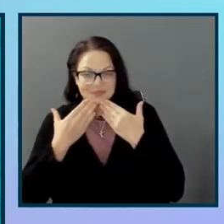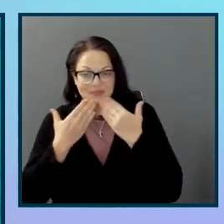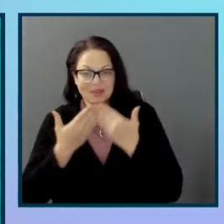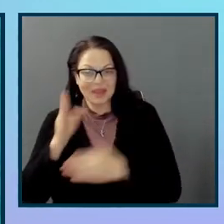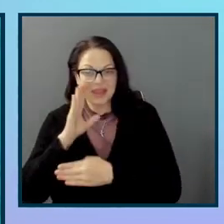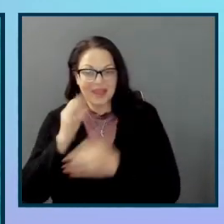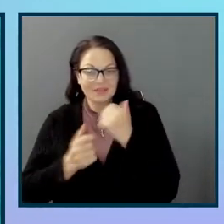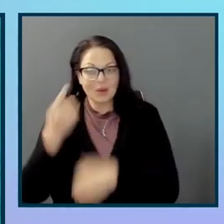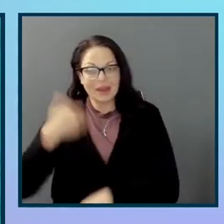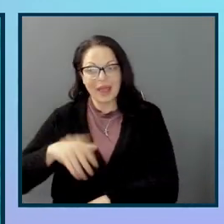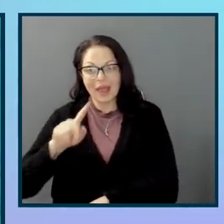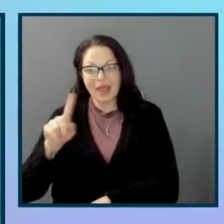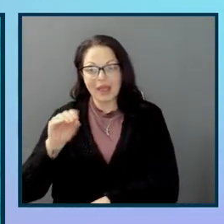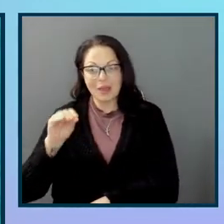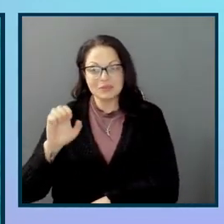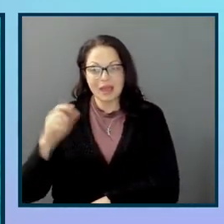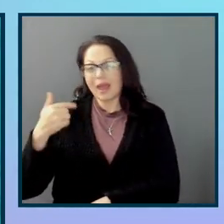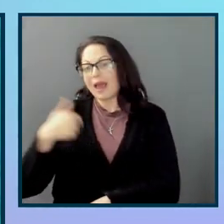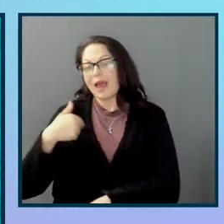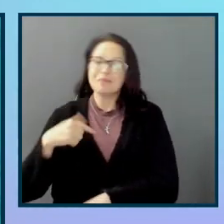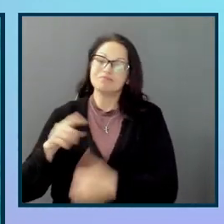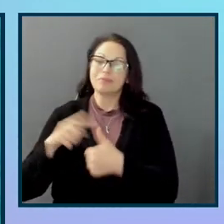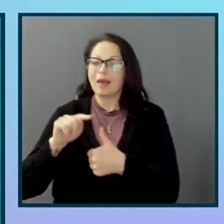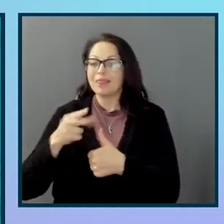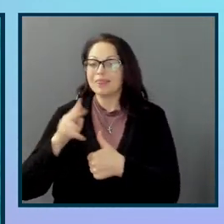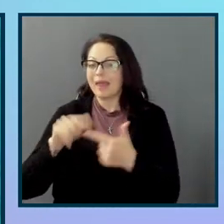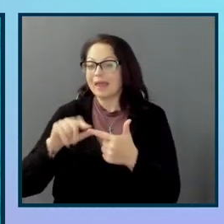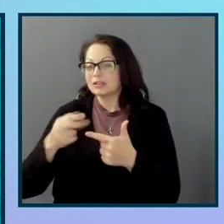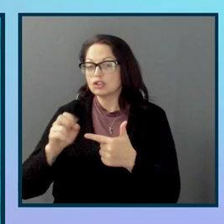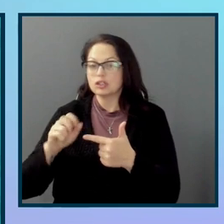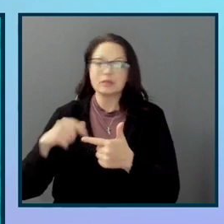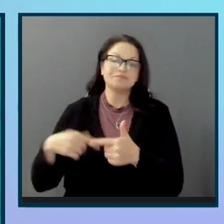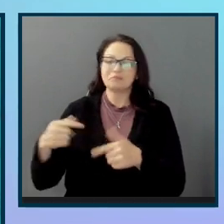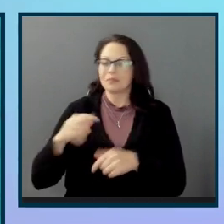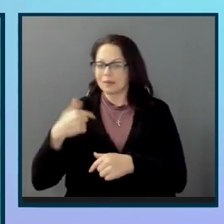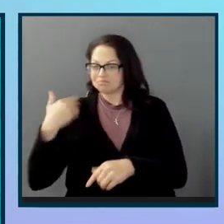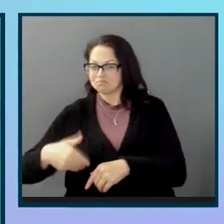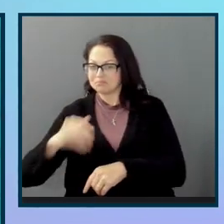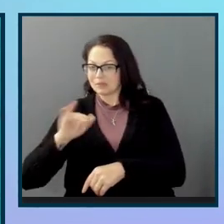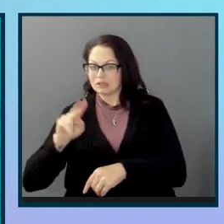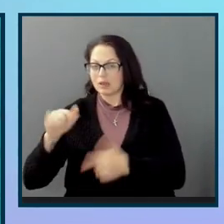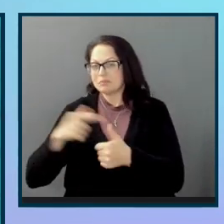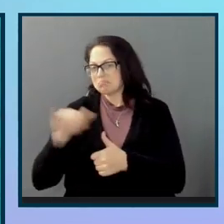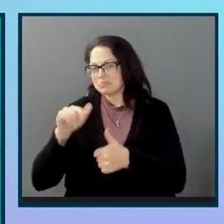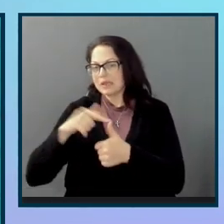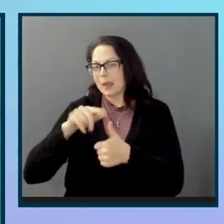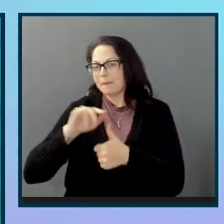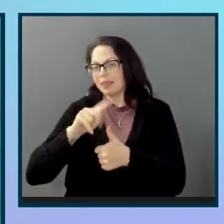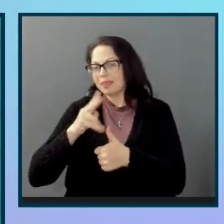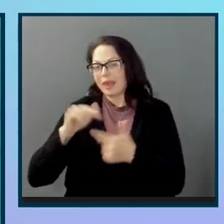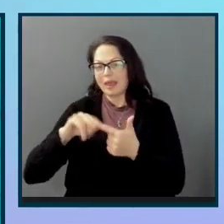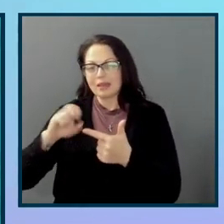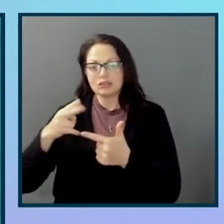Hi everyone, I'm Zoë and I use they, she pronouns. And I'm Jenny and I use they, she pronouns. We both work at CrowdStrike,